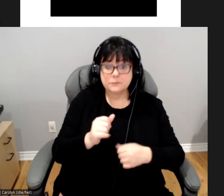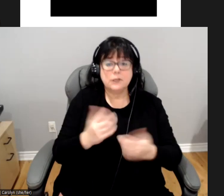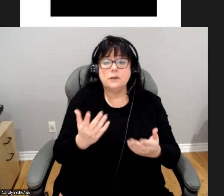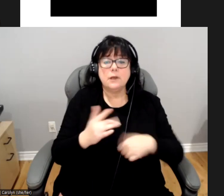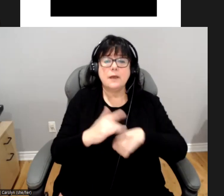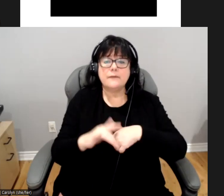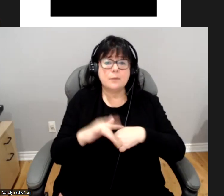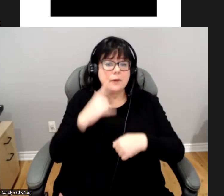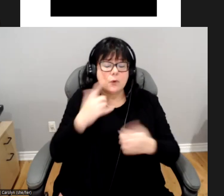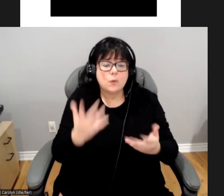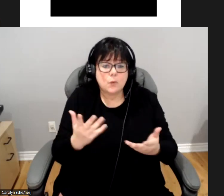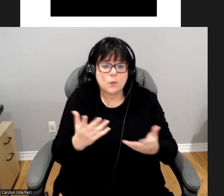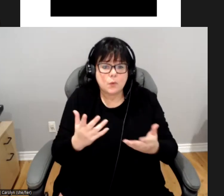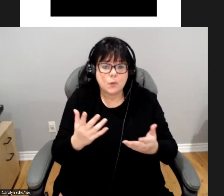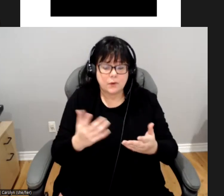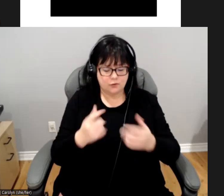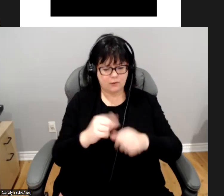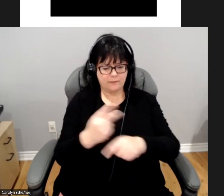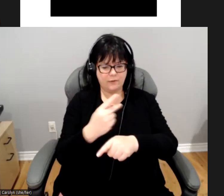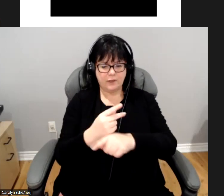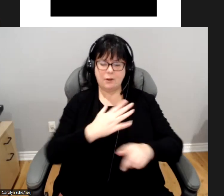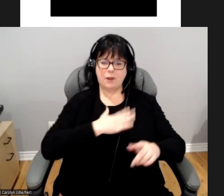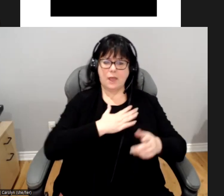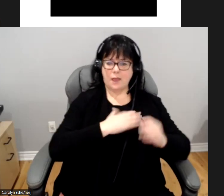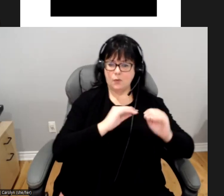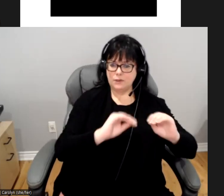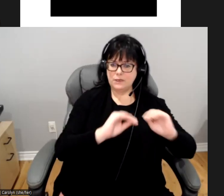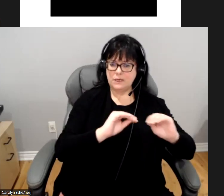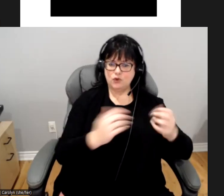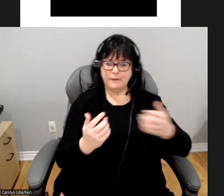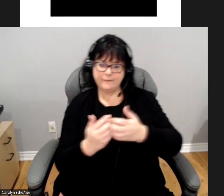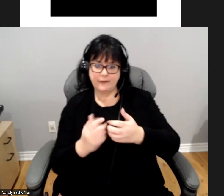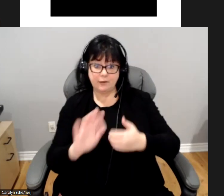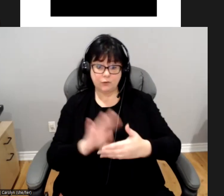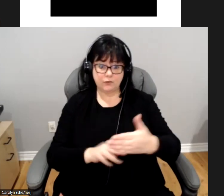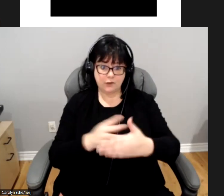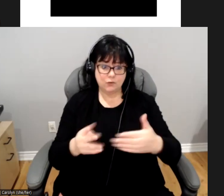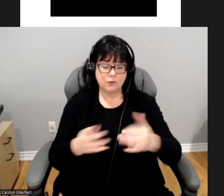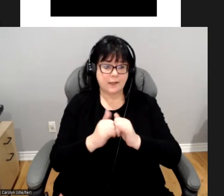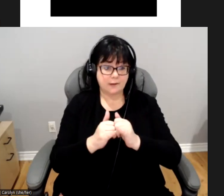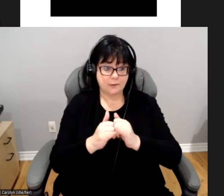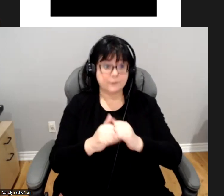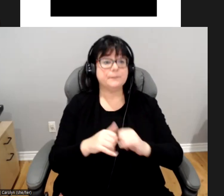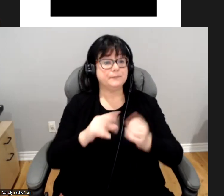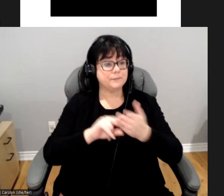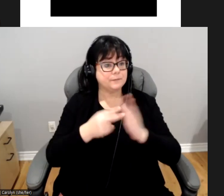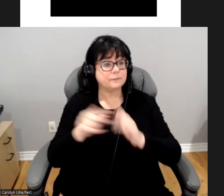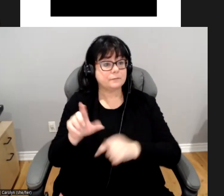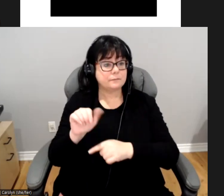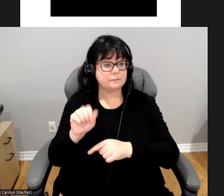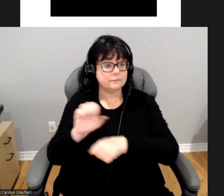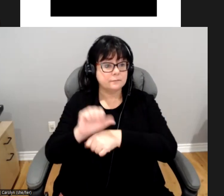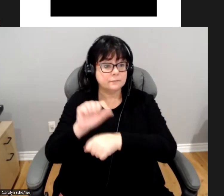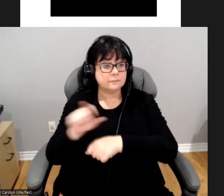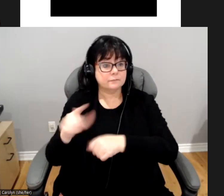in? So I think taking some of the sales pitch off of the caseworker really helps.